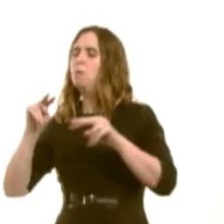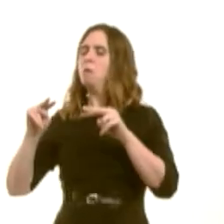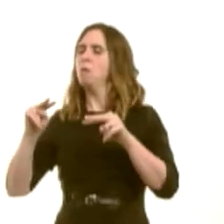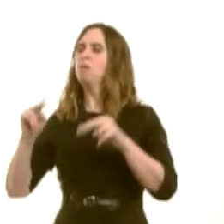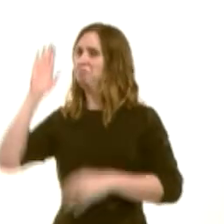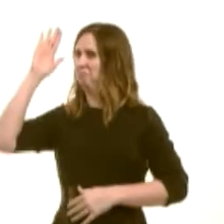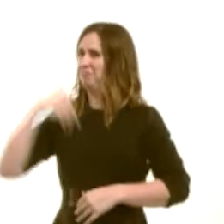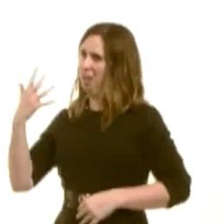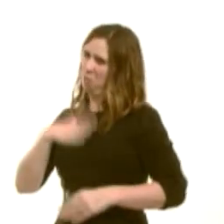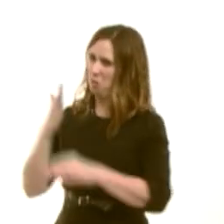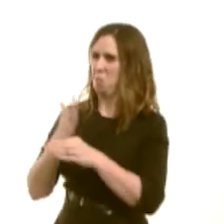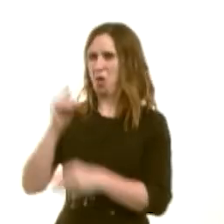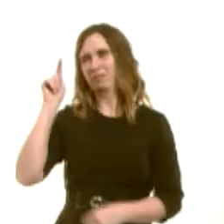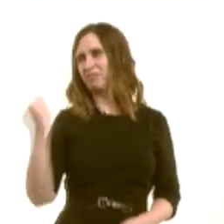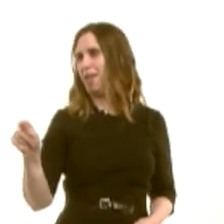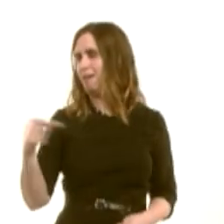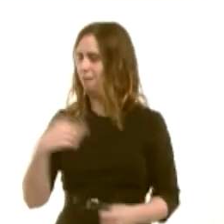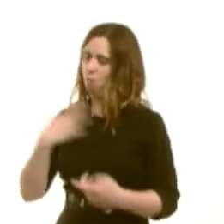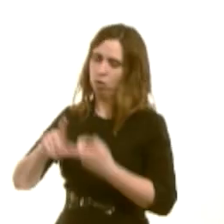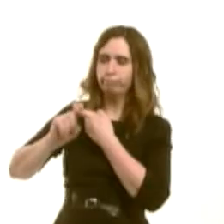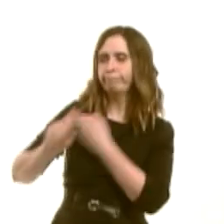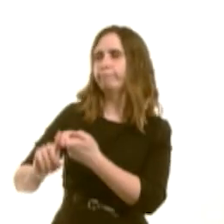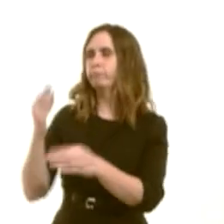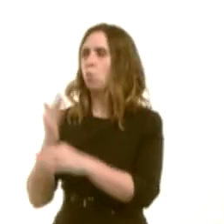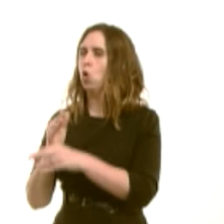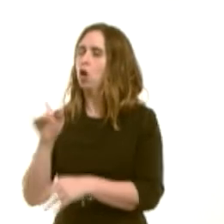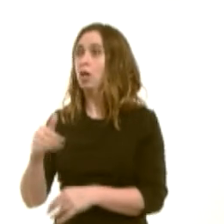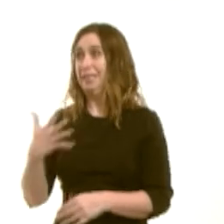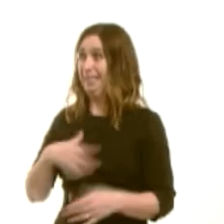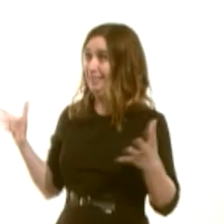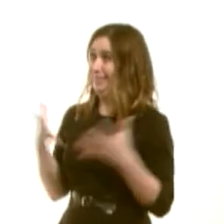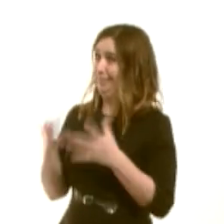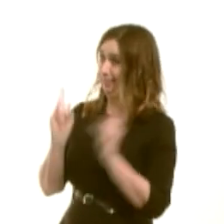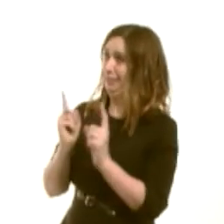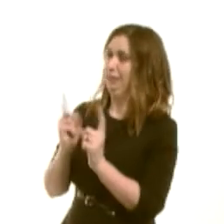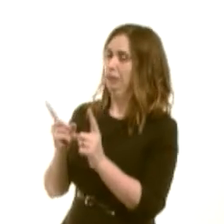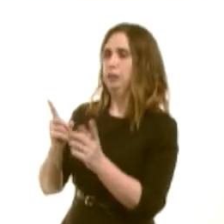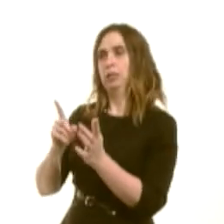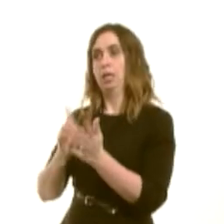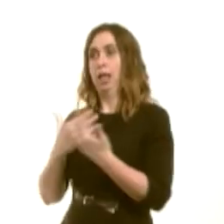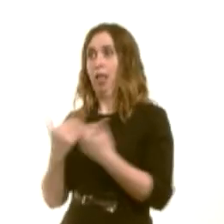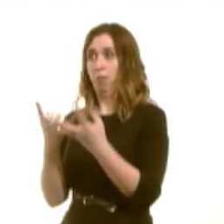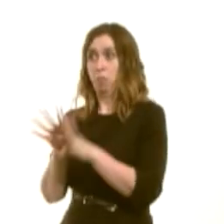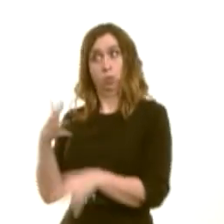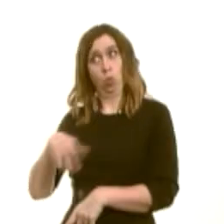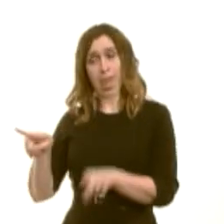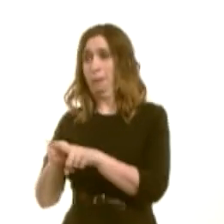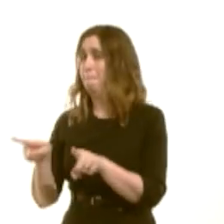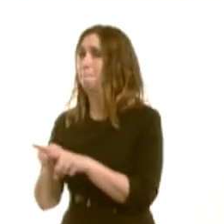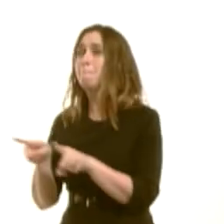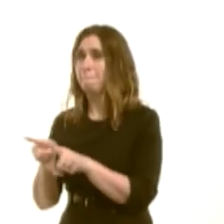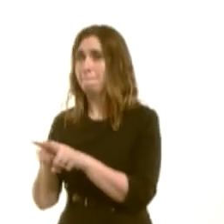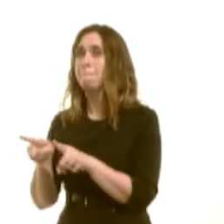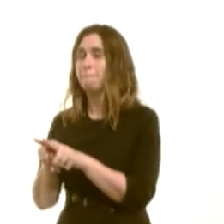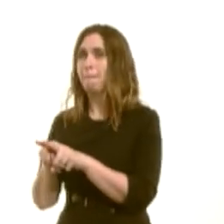not just on a temporary basis. And that's exactly what we as a government want to see happening, and that's what the Health Board wants to do. And I'm sure that that's what